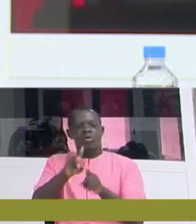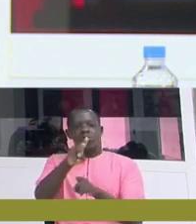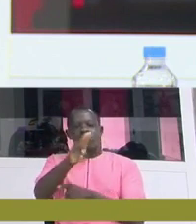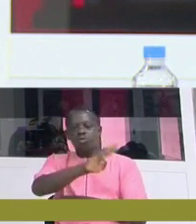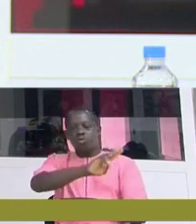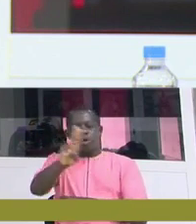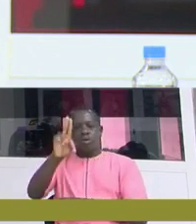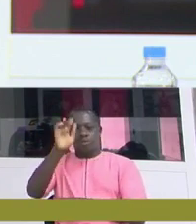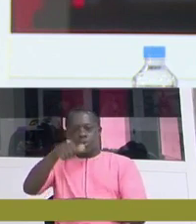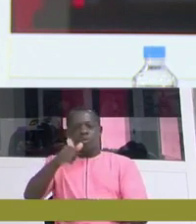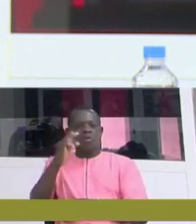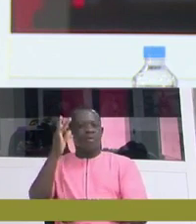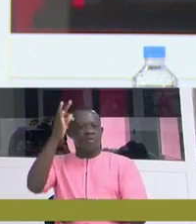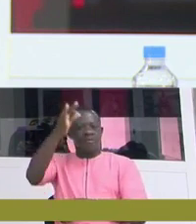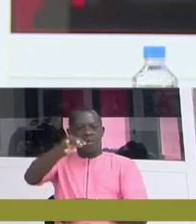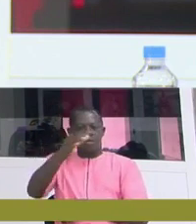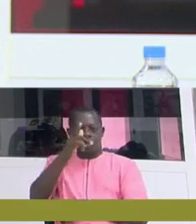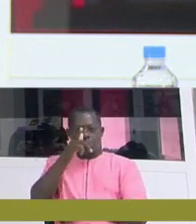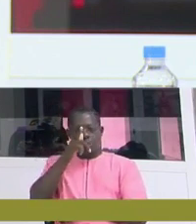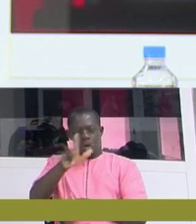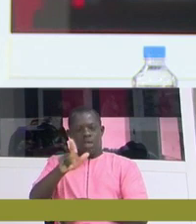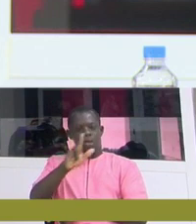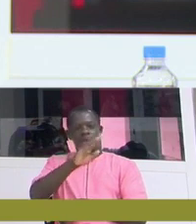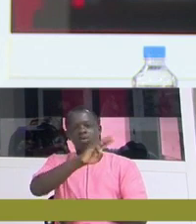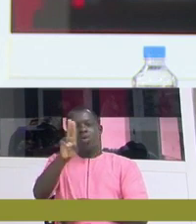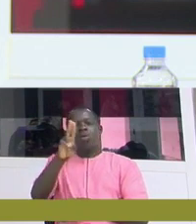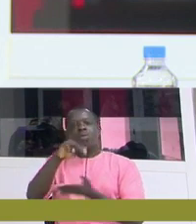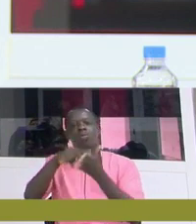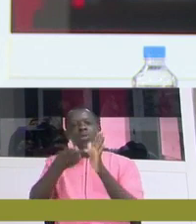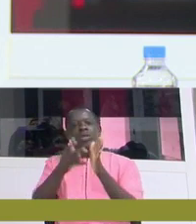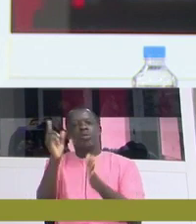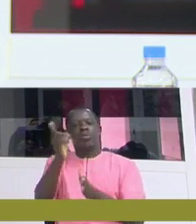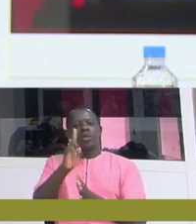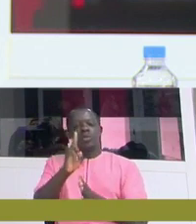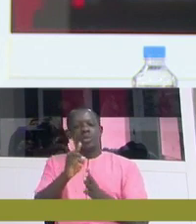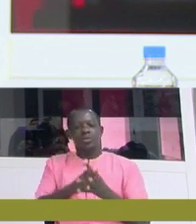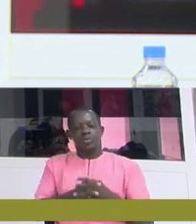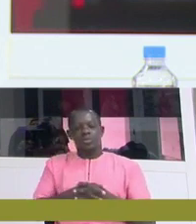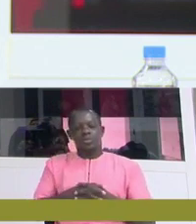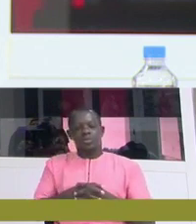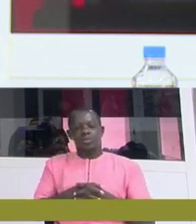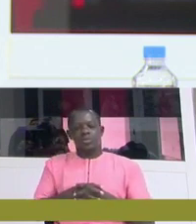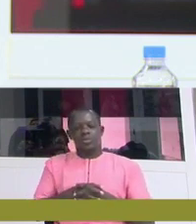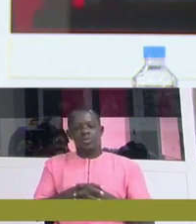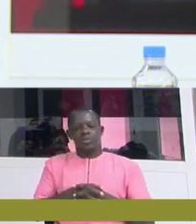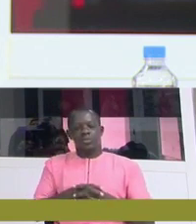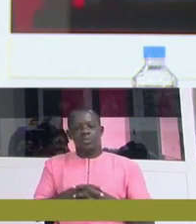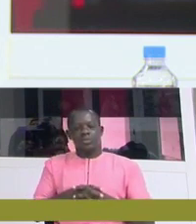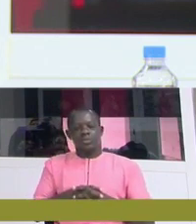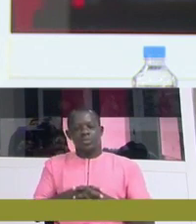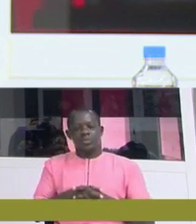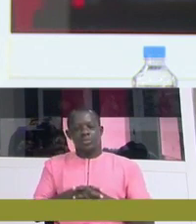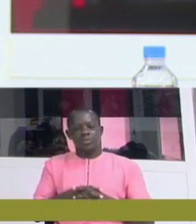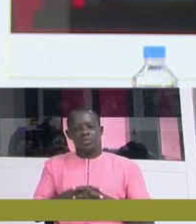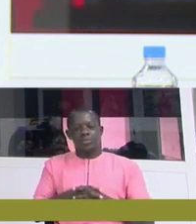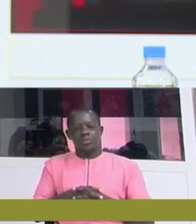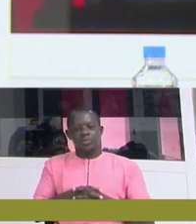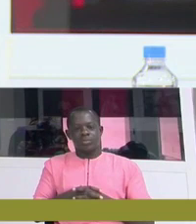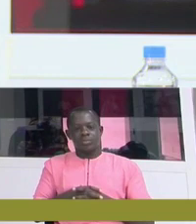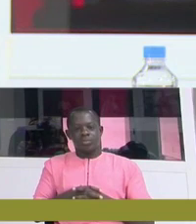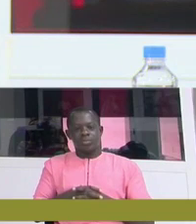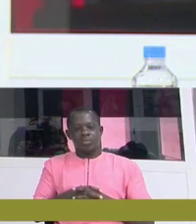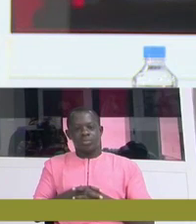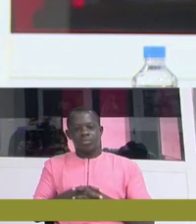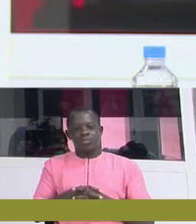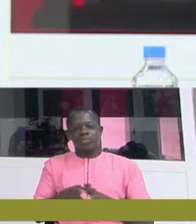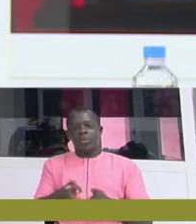lucky? Ndongo la kumo koto mumuneri kafuyanko itete lucky la ye. Wala lucky la ye. Wale mumalo kuo koto long. Wala mudale nsidu no problem